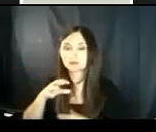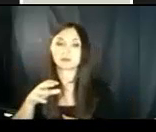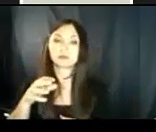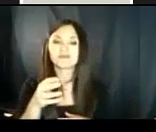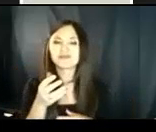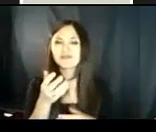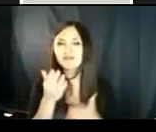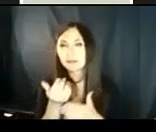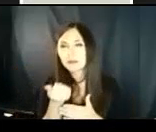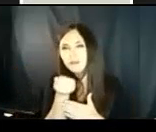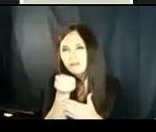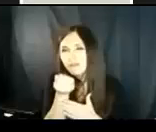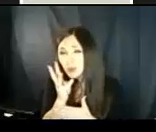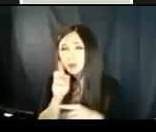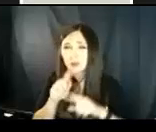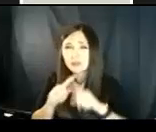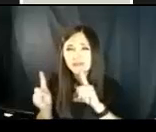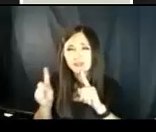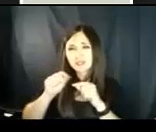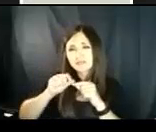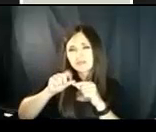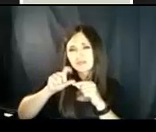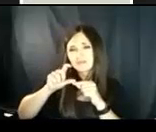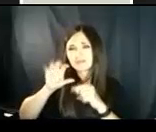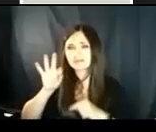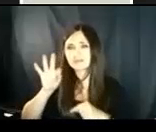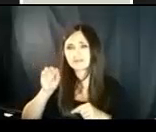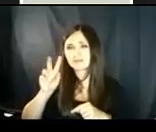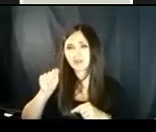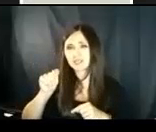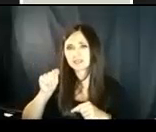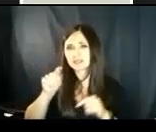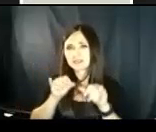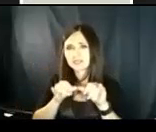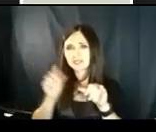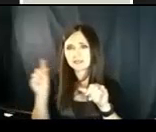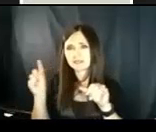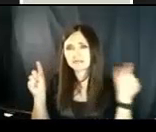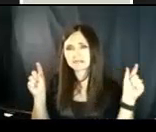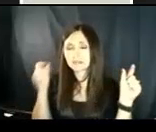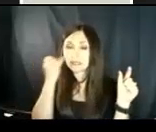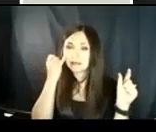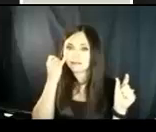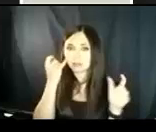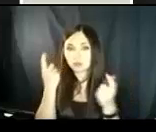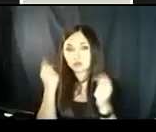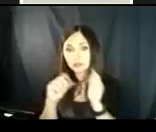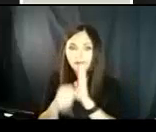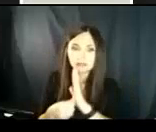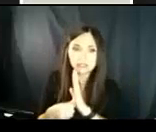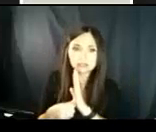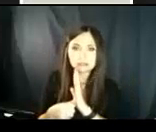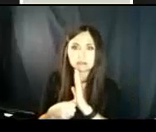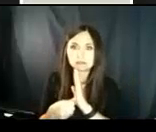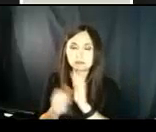font sizes, that way if you are trying to emphasize with actually the font